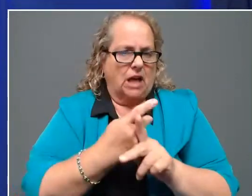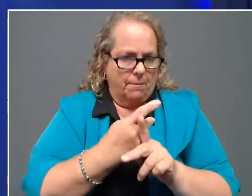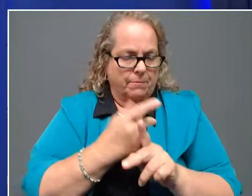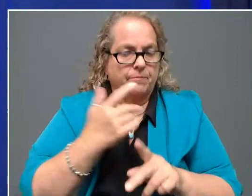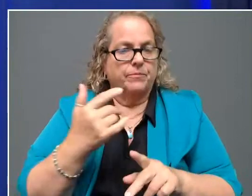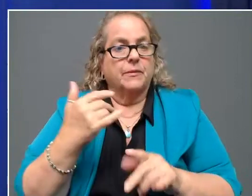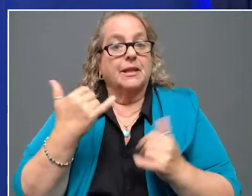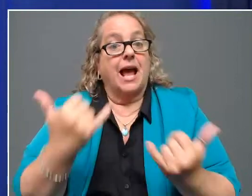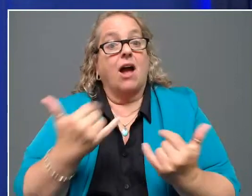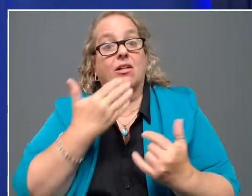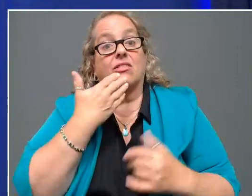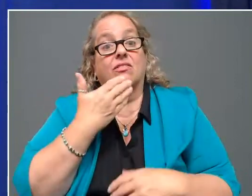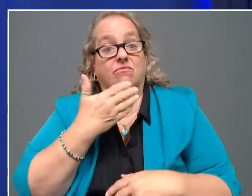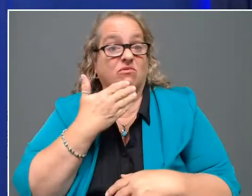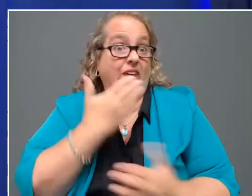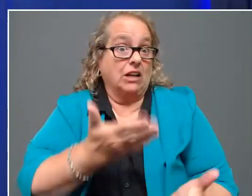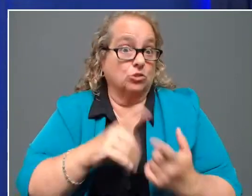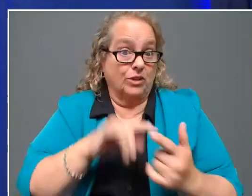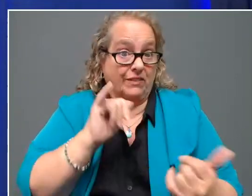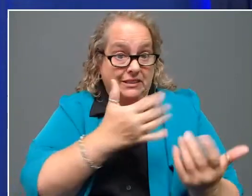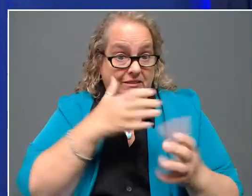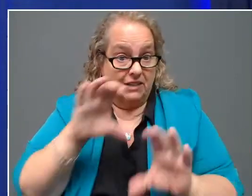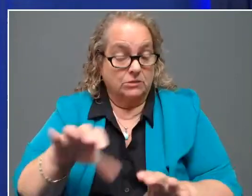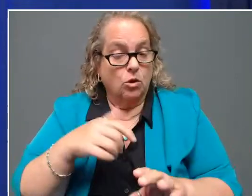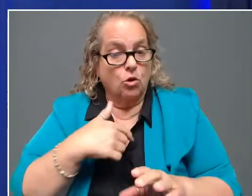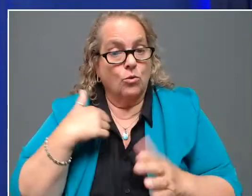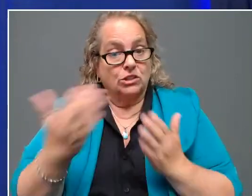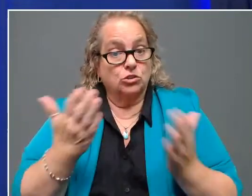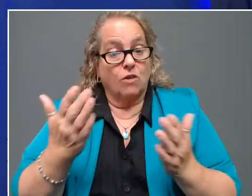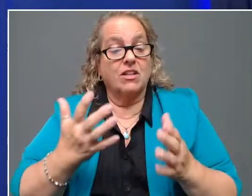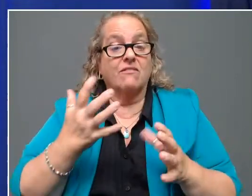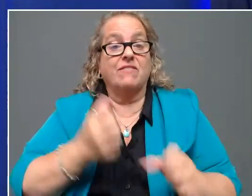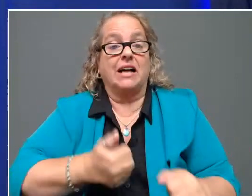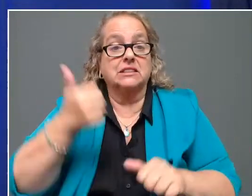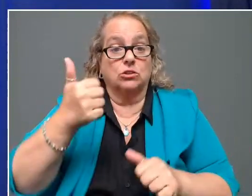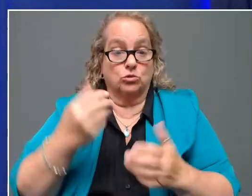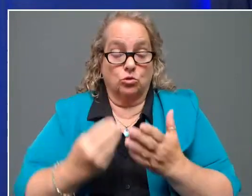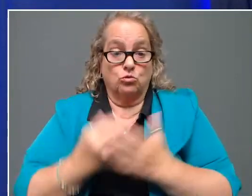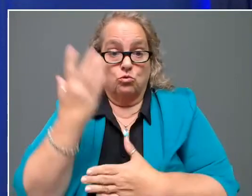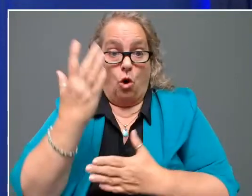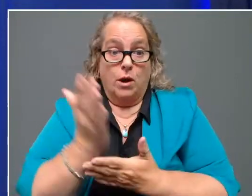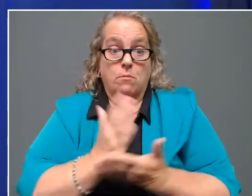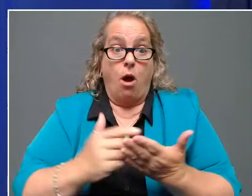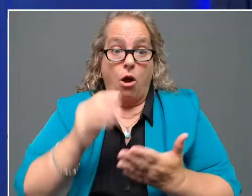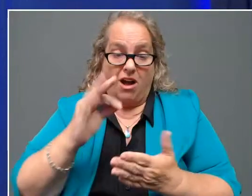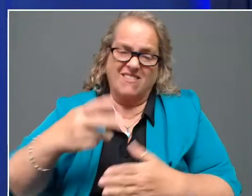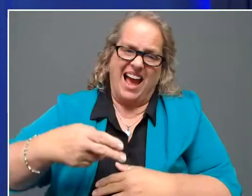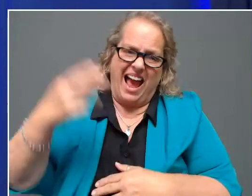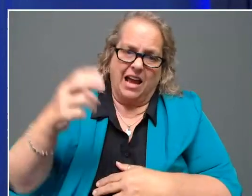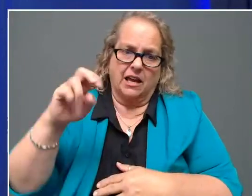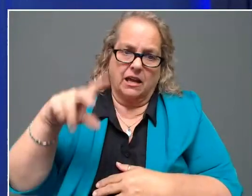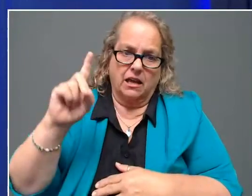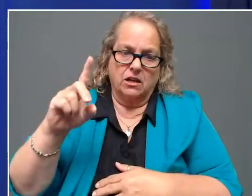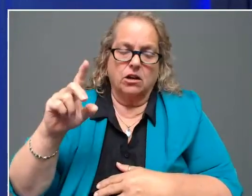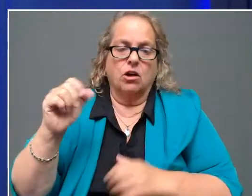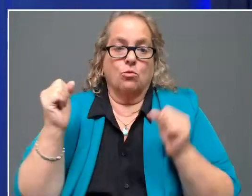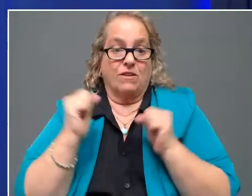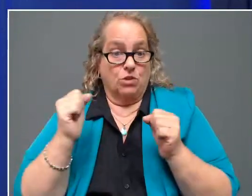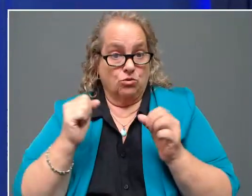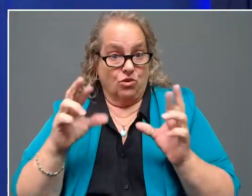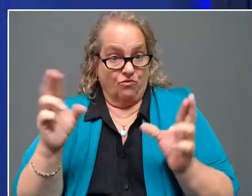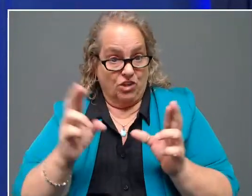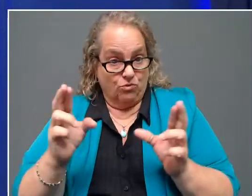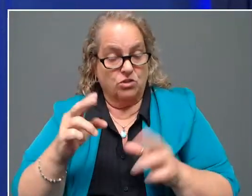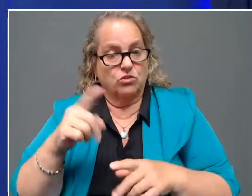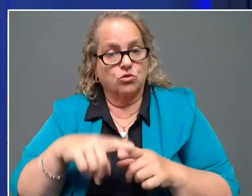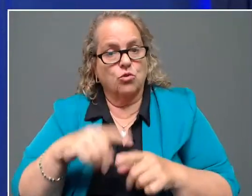now, we serve the fastest growing segment in high-end refrigeration, the four-door refrigerators,